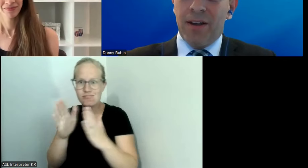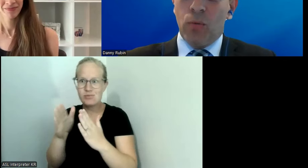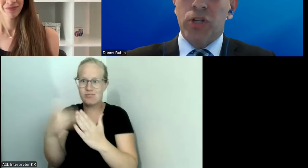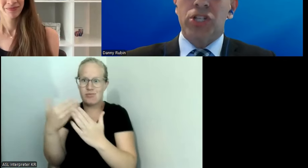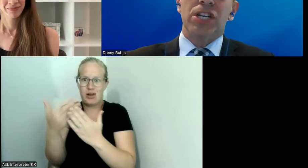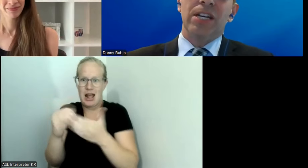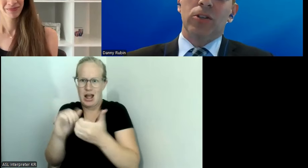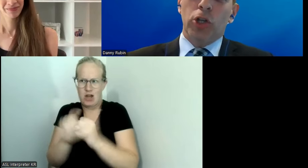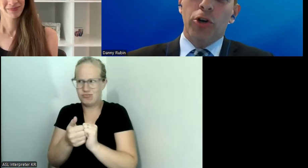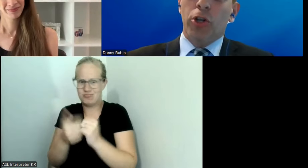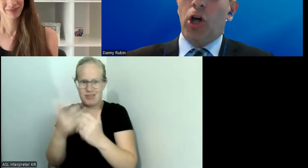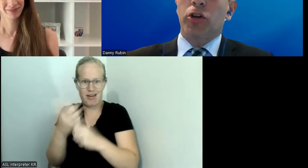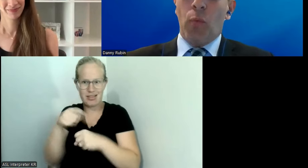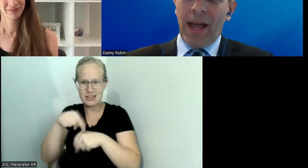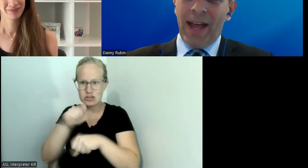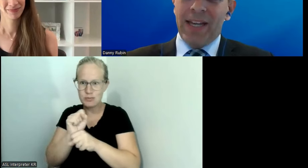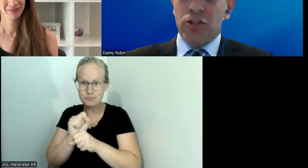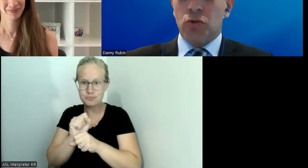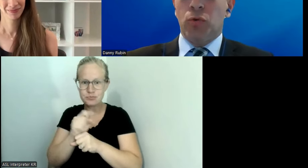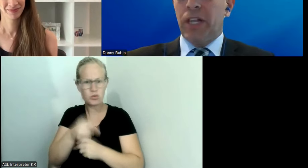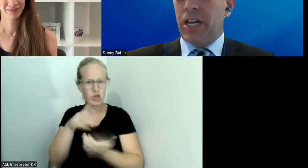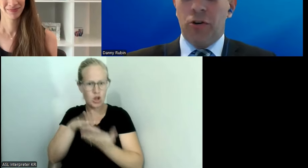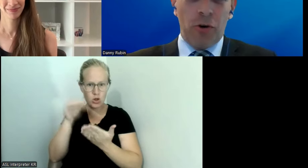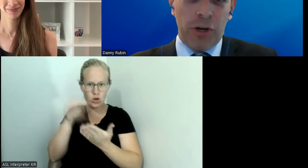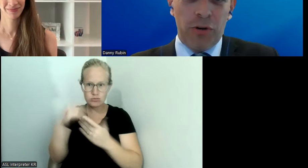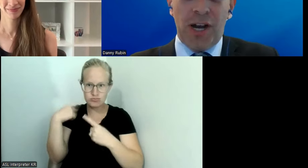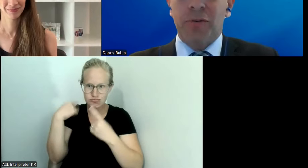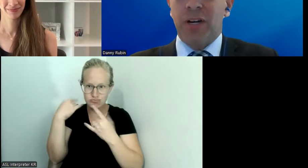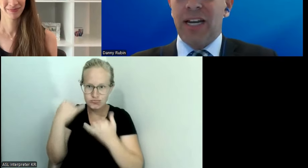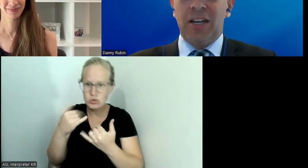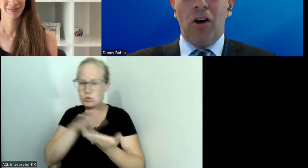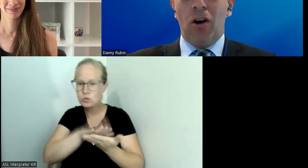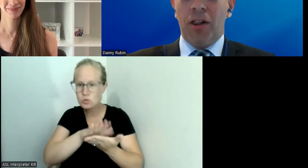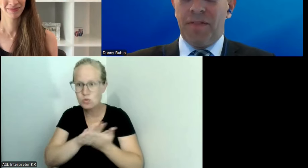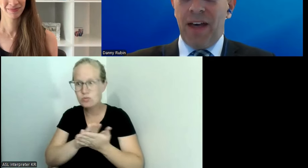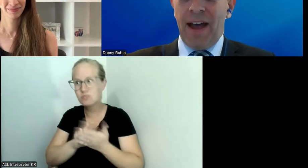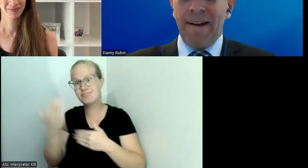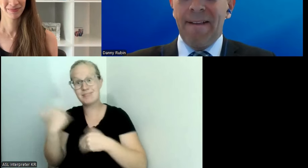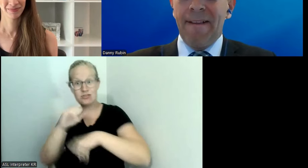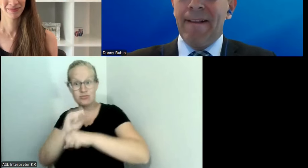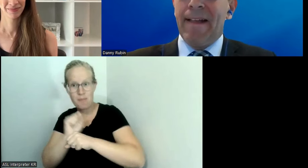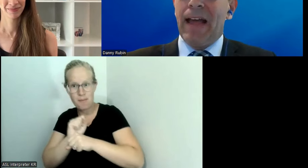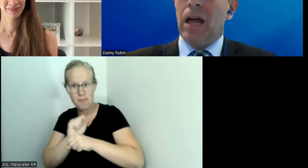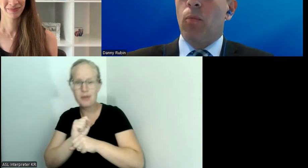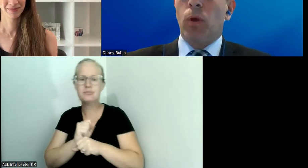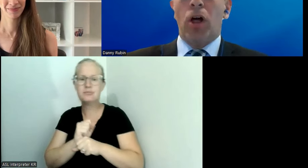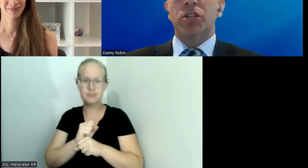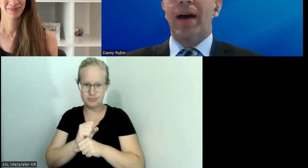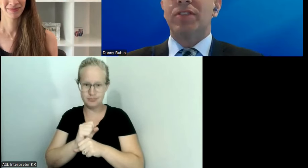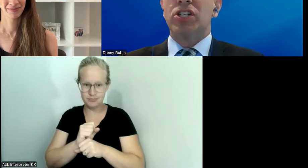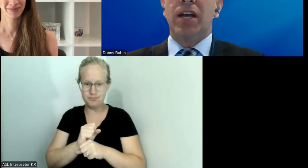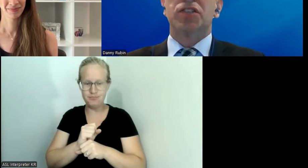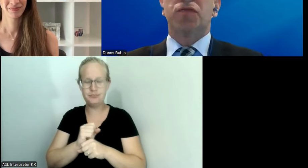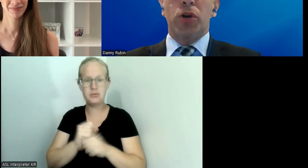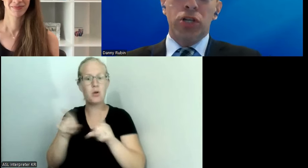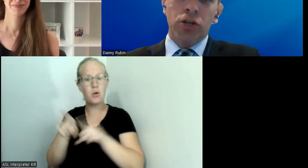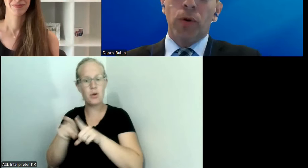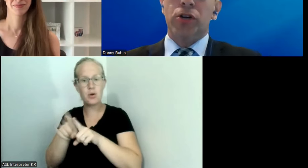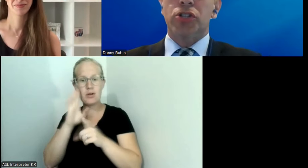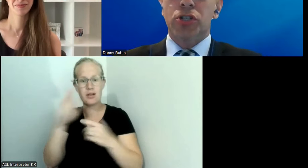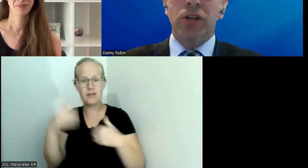what she learned along the way in school and in her earlier job. We're going to get into all of that and we'll also have the